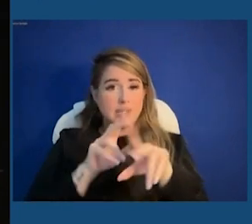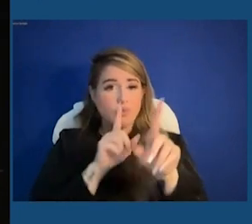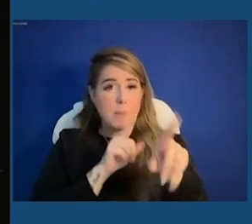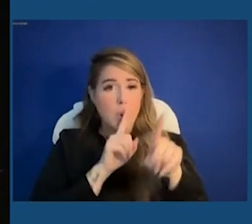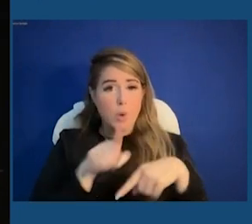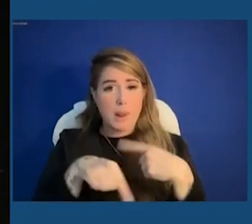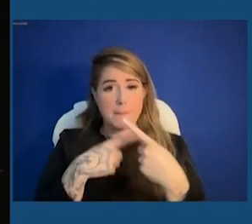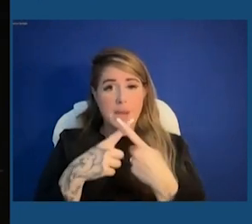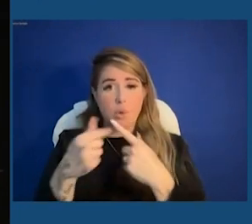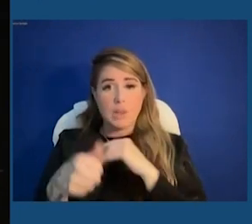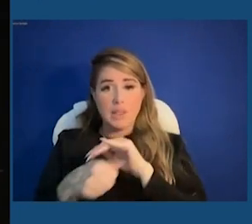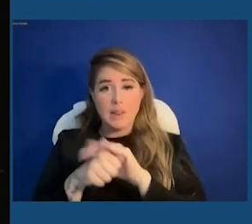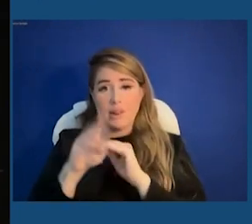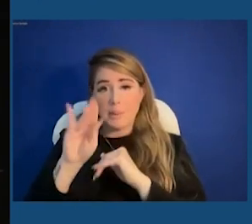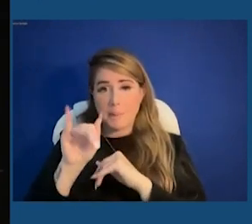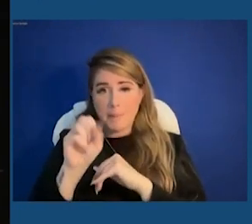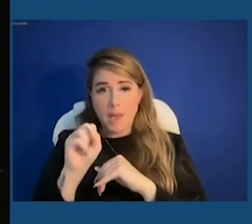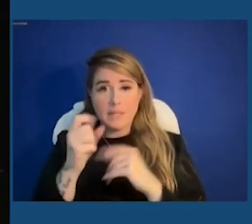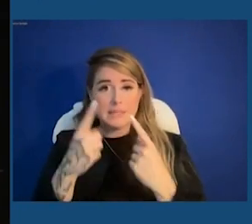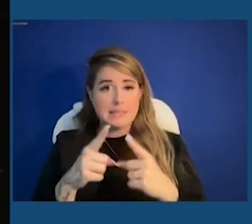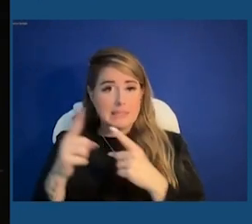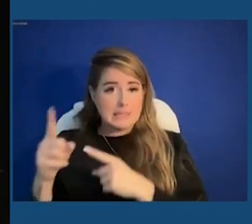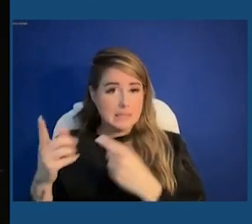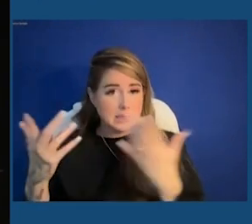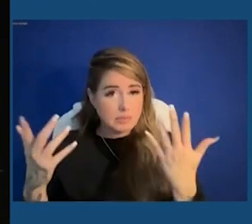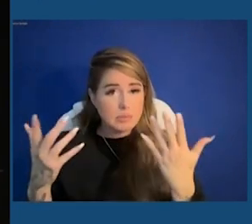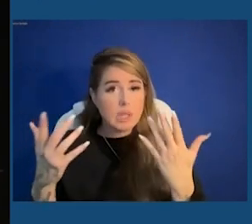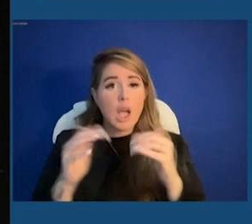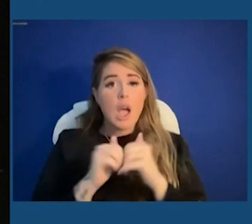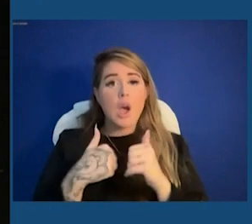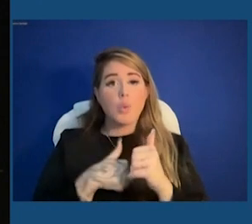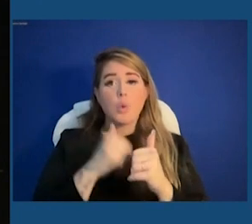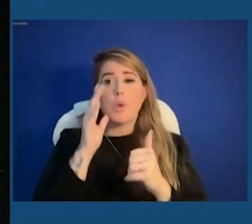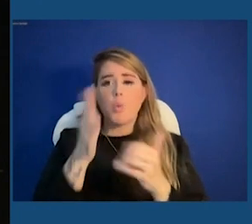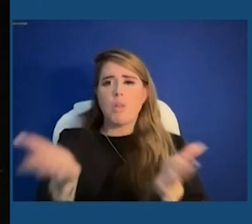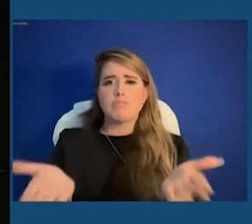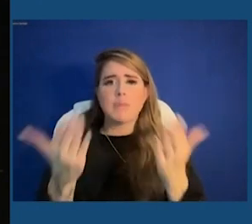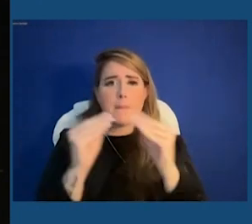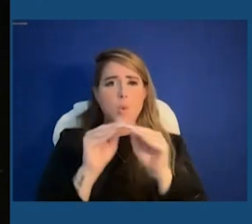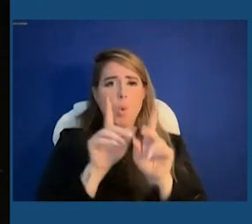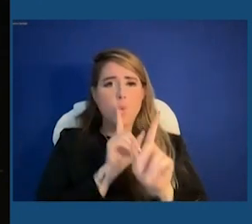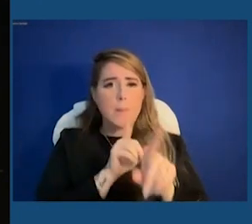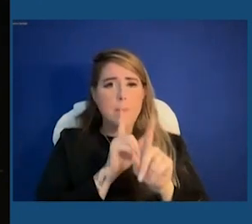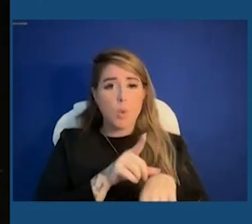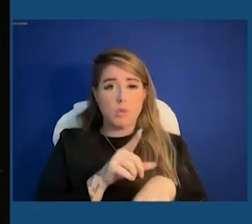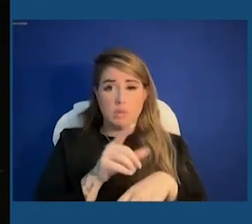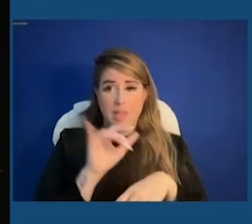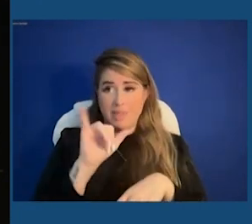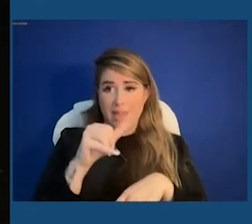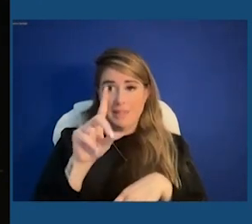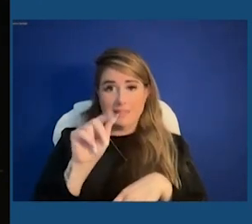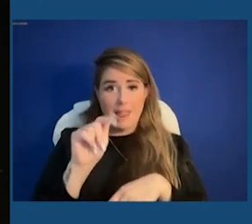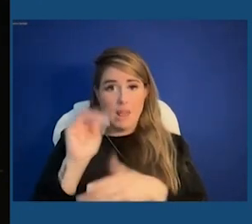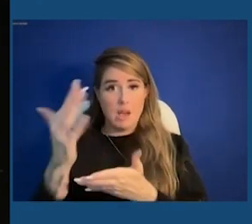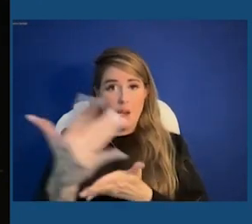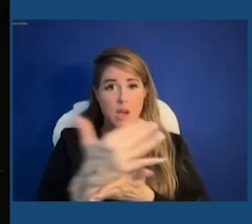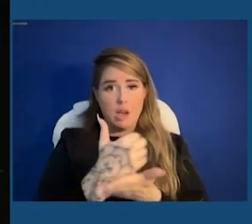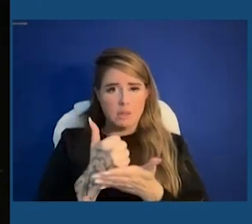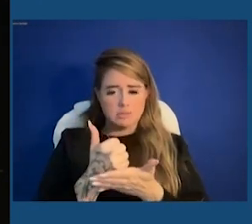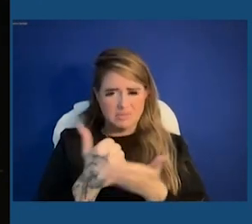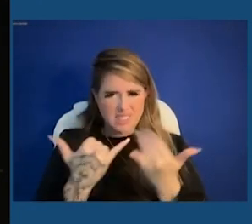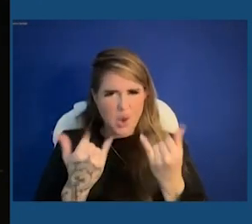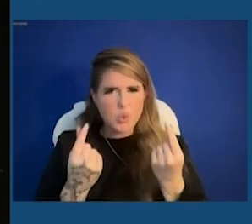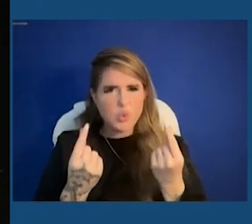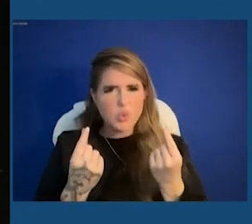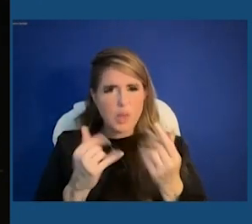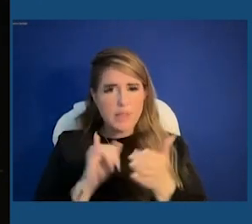bias incidents? And in that increase of reporting, what do we do with the data so that this informs us on how we